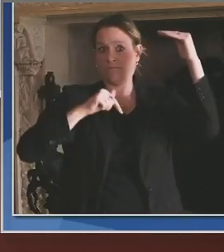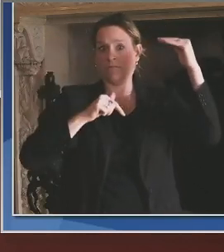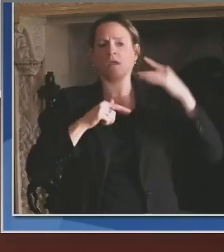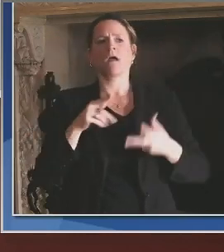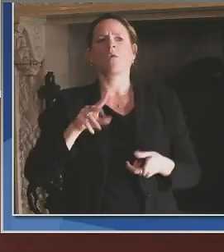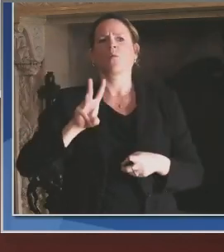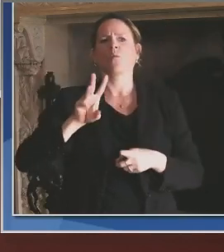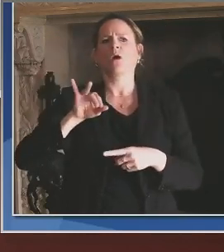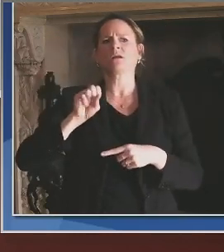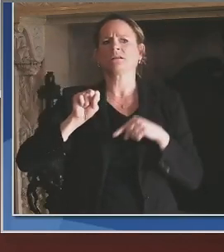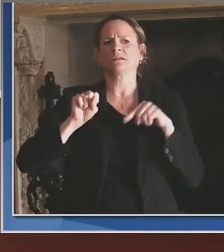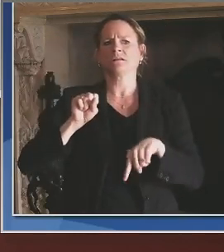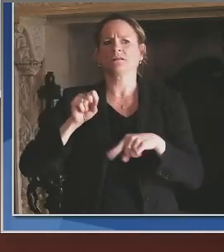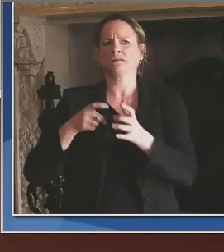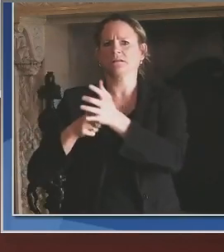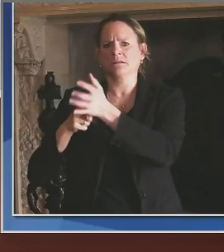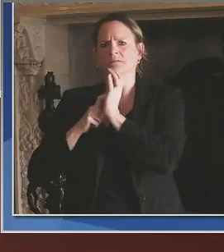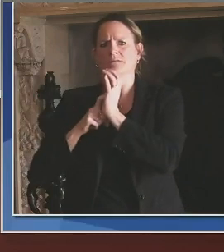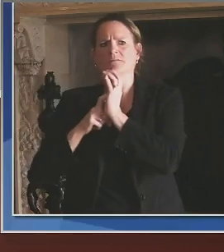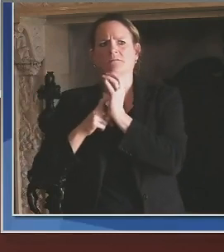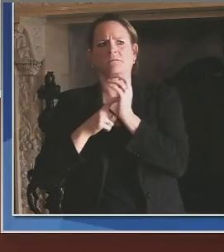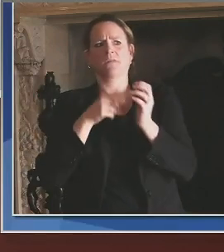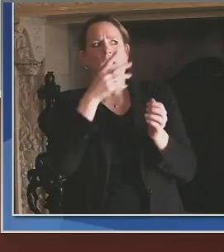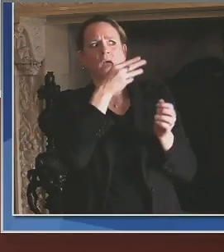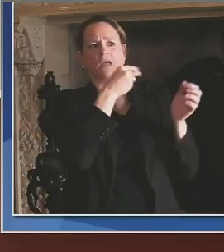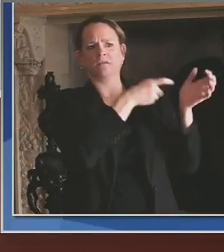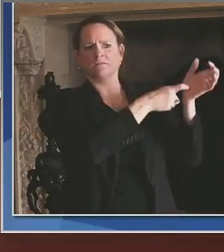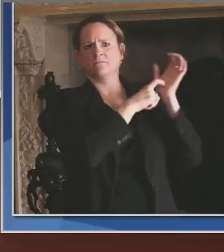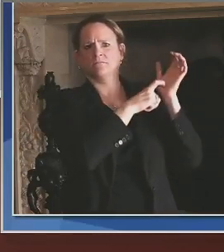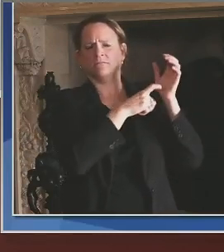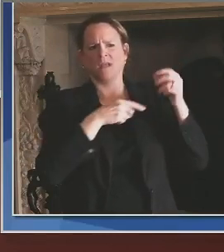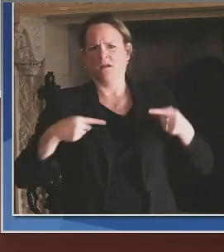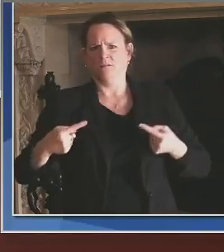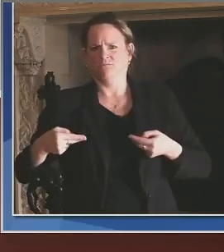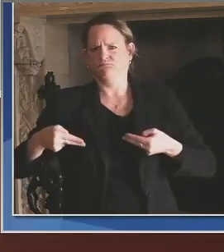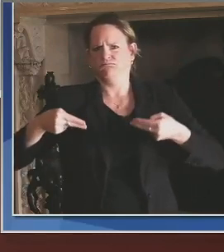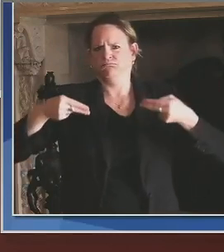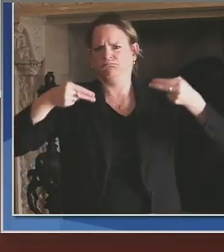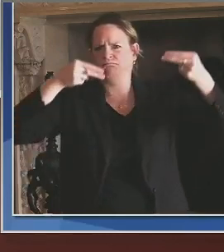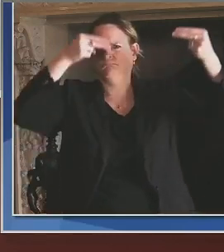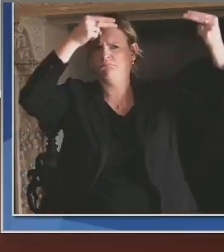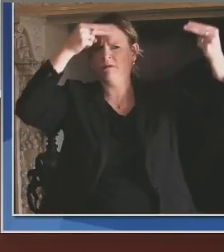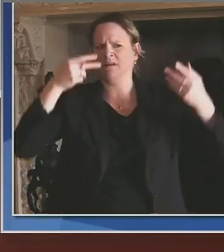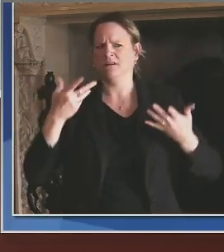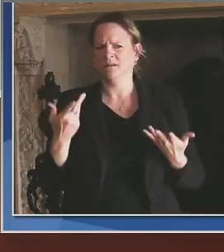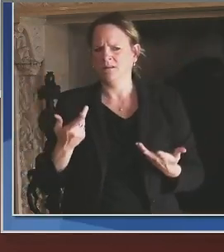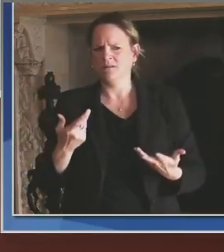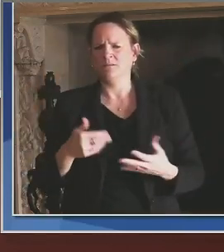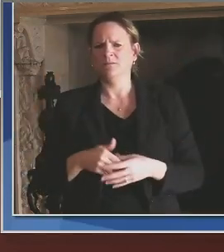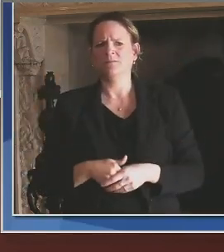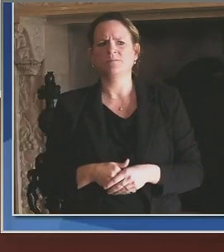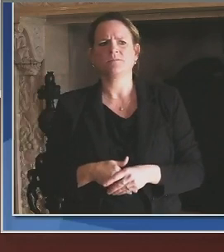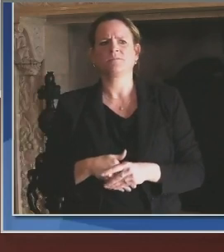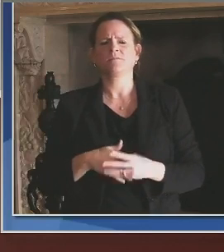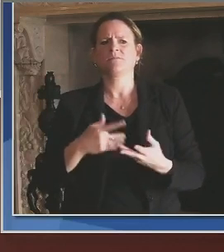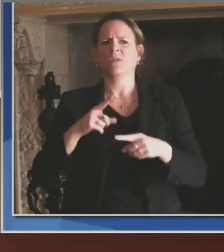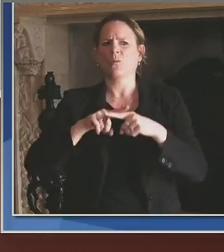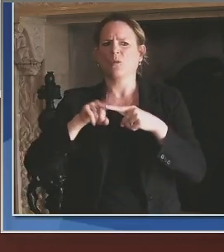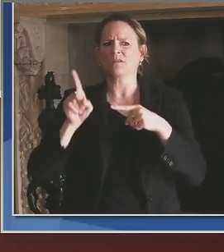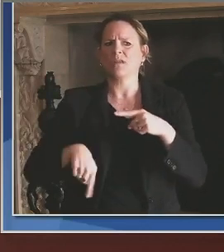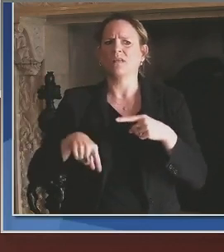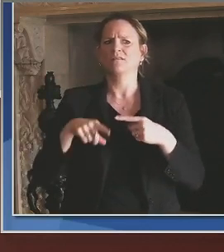results is going up and up. In fact, they say for non-priority tests that their results may take 7 days. So